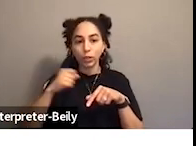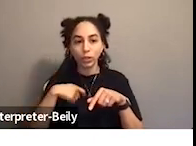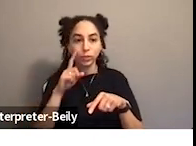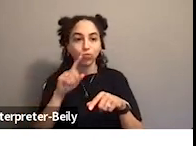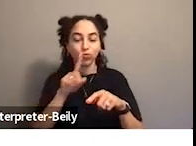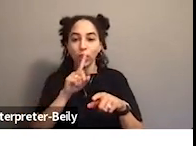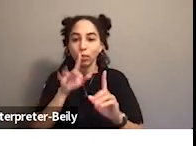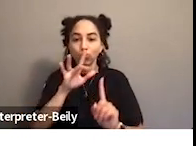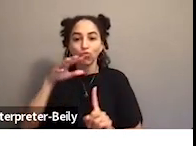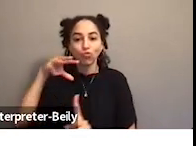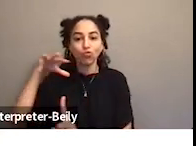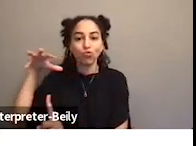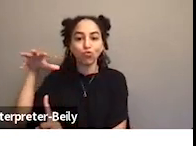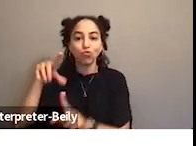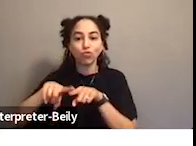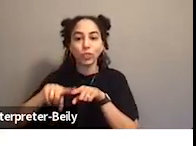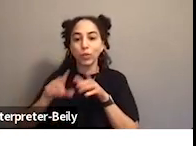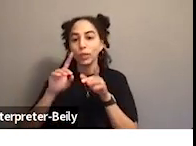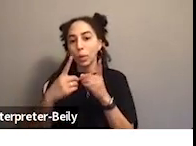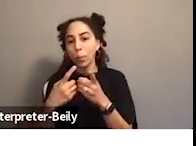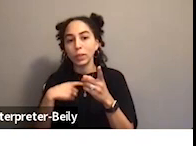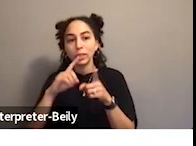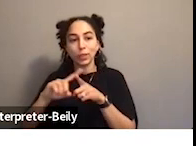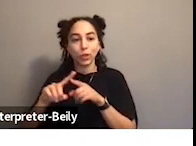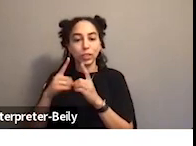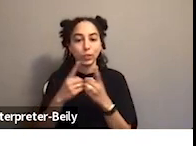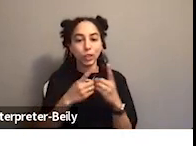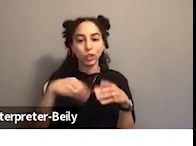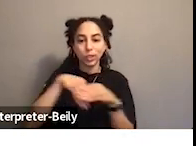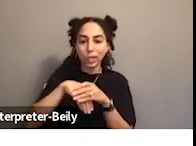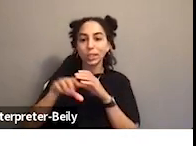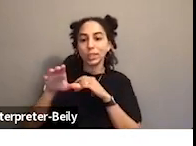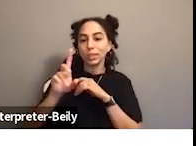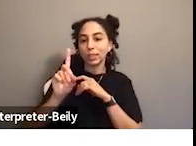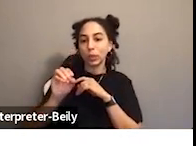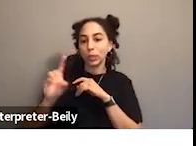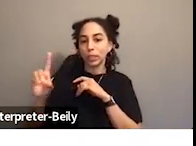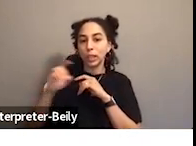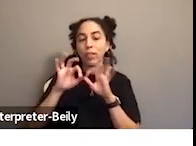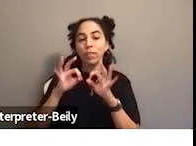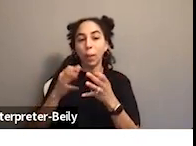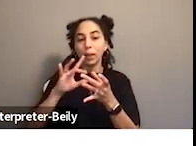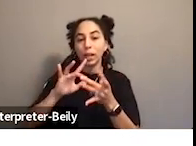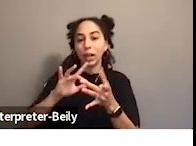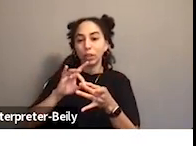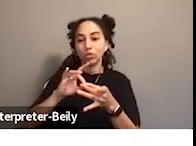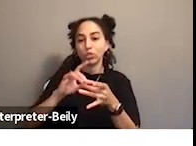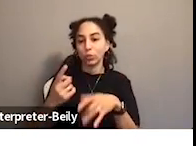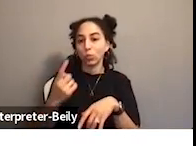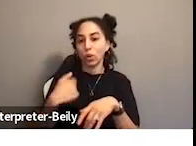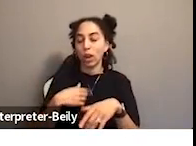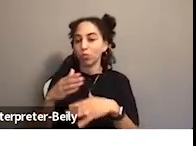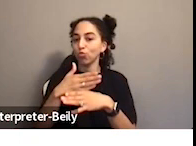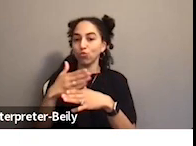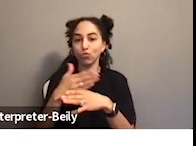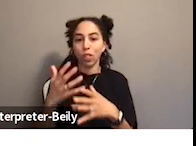departments, different divisions within DODD. The Family Connection is one that I share a lot of